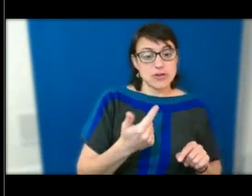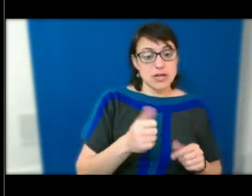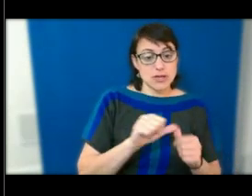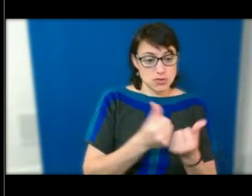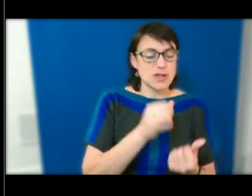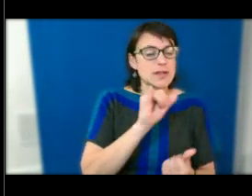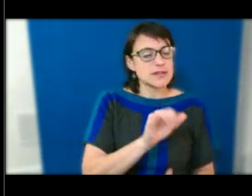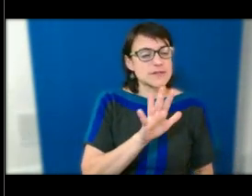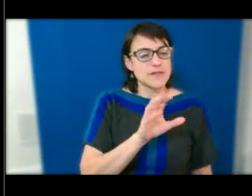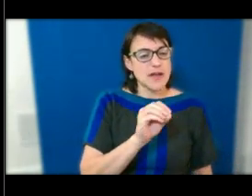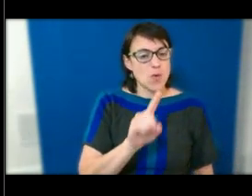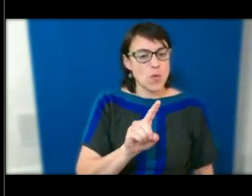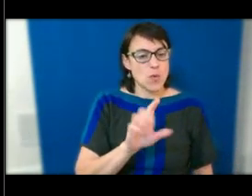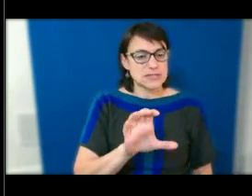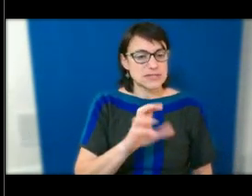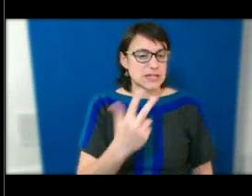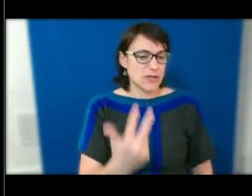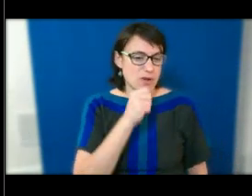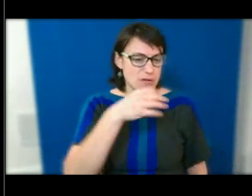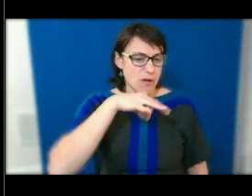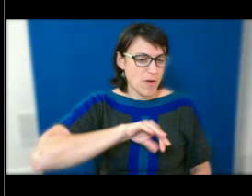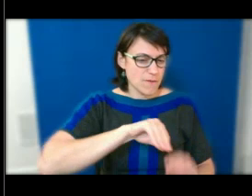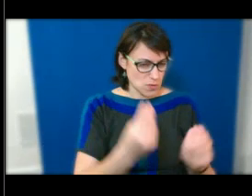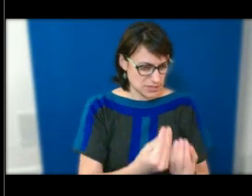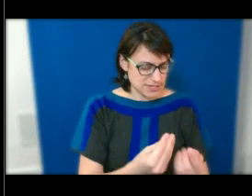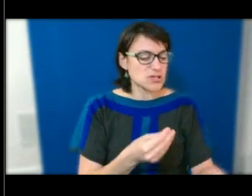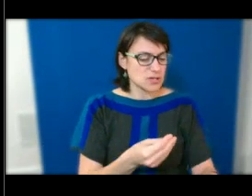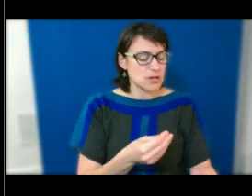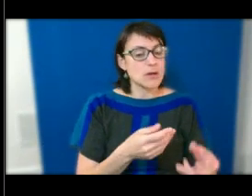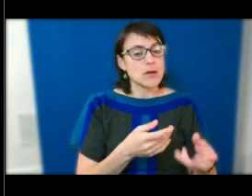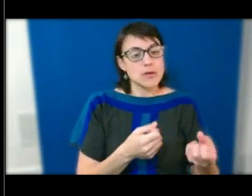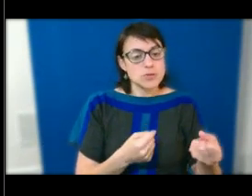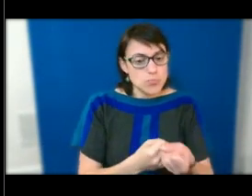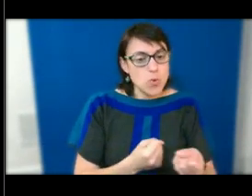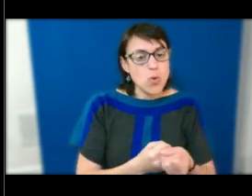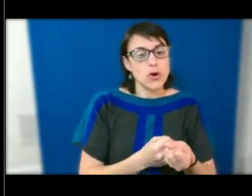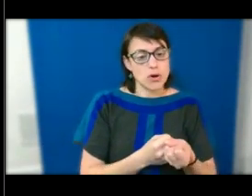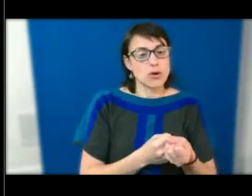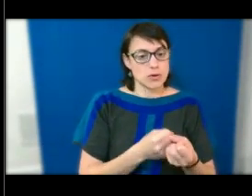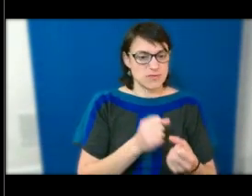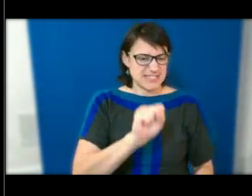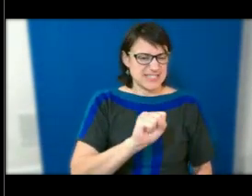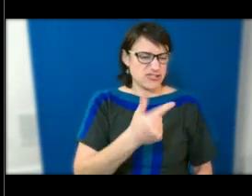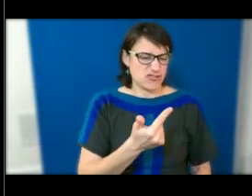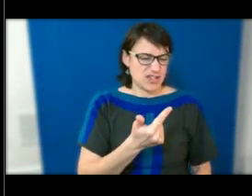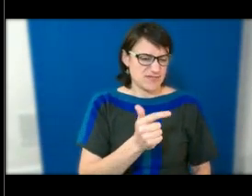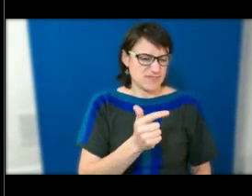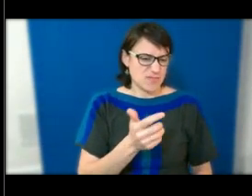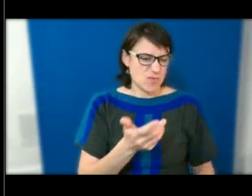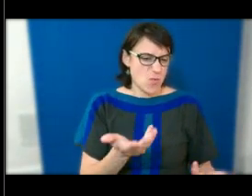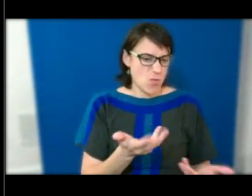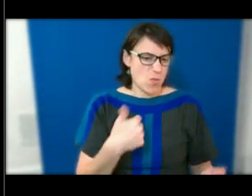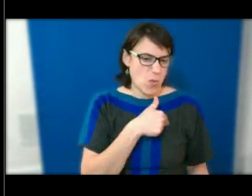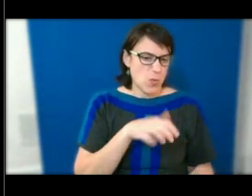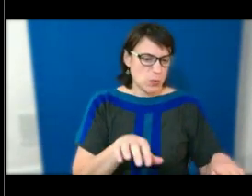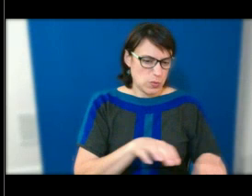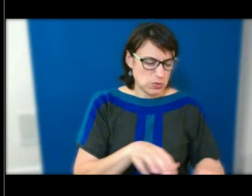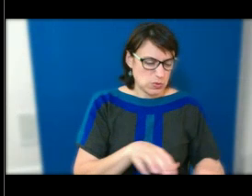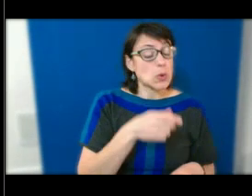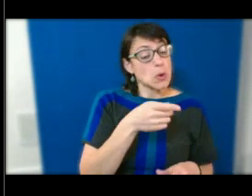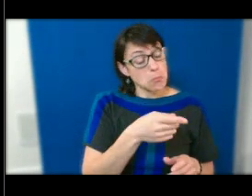of what Sea Grant does. They can advocate on the Hill, but also they are really that engine